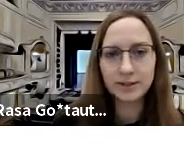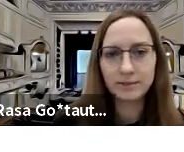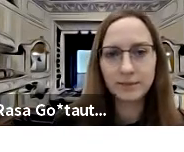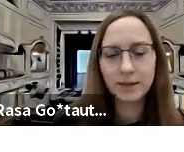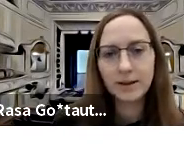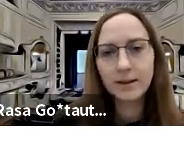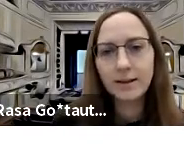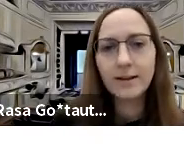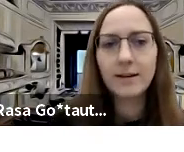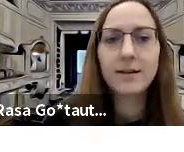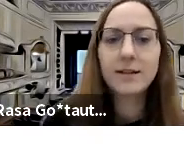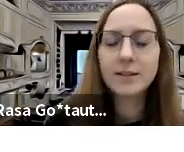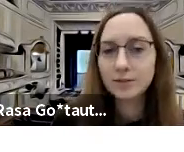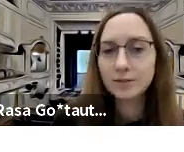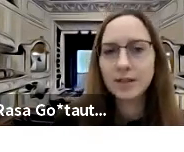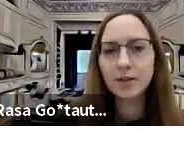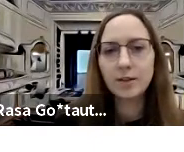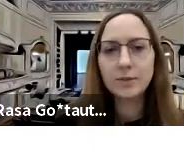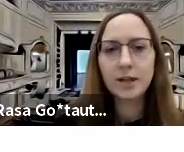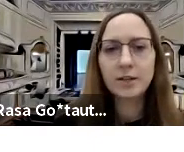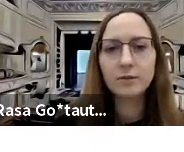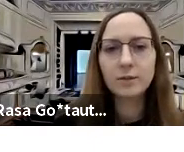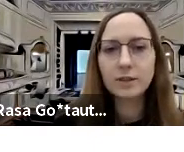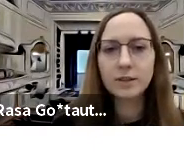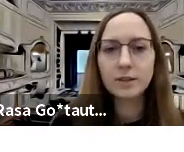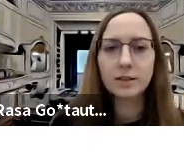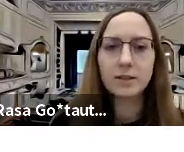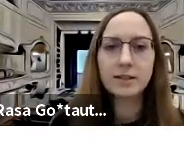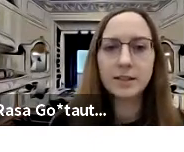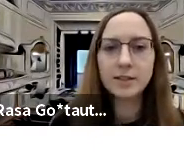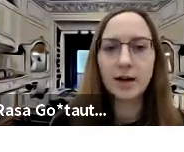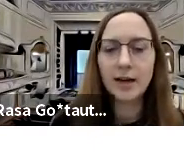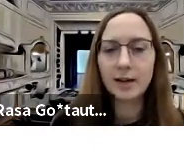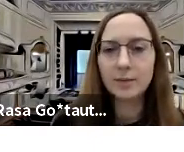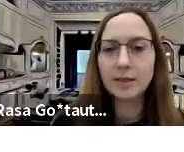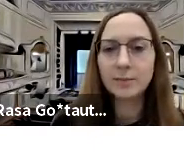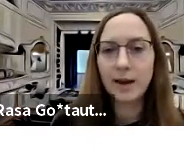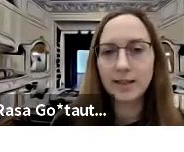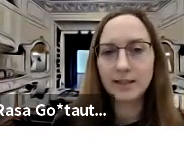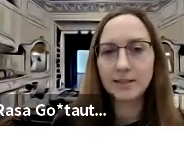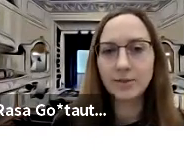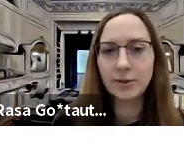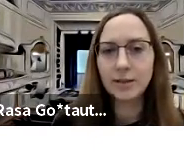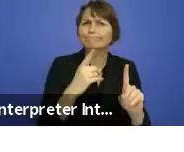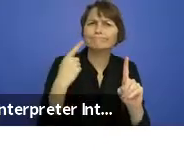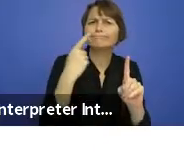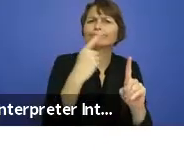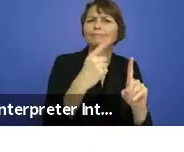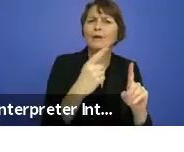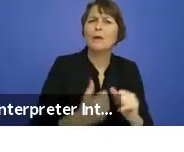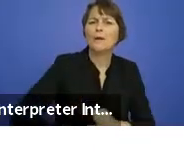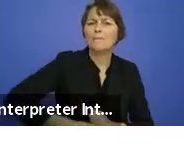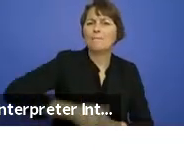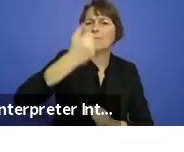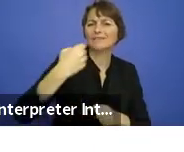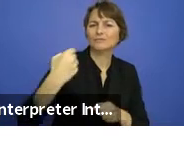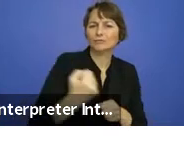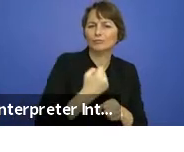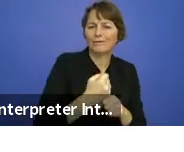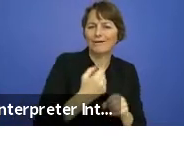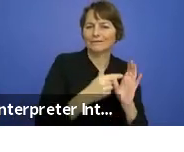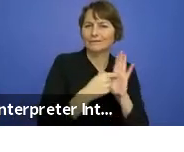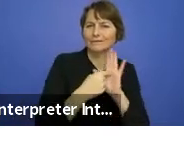professionals. In addition, the second objective seeks to highlight best practices created and displayed during the